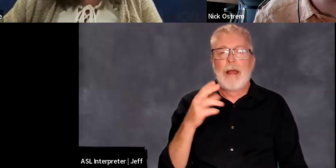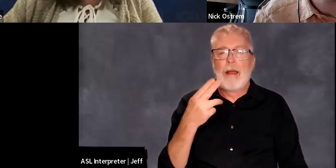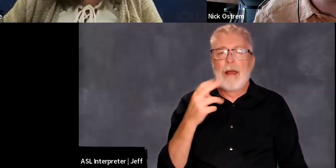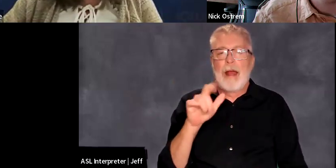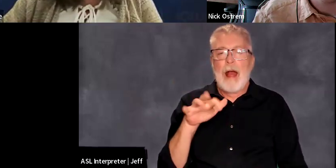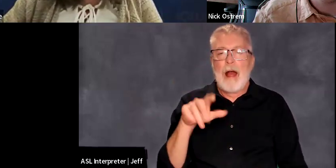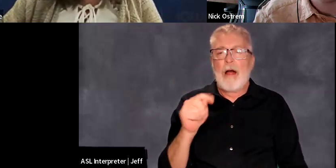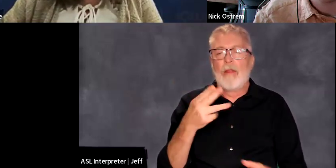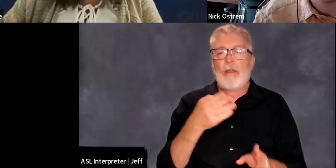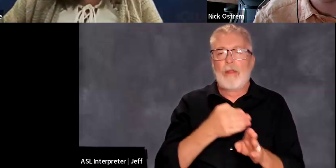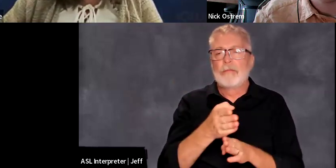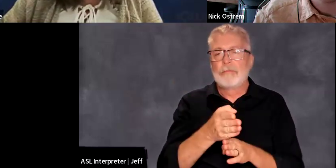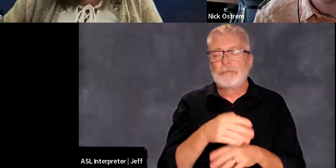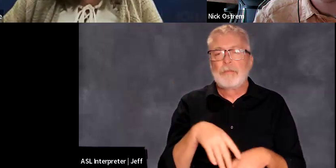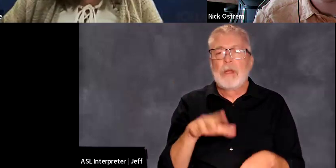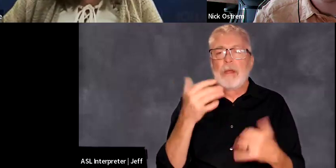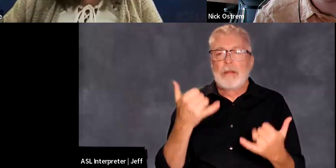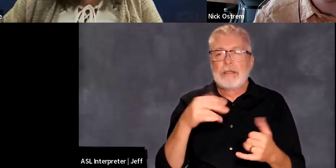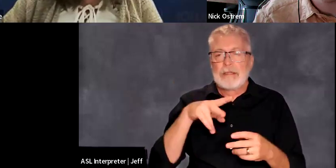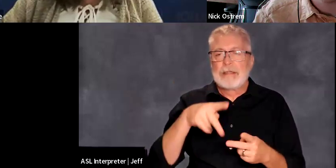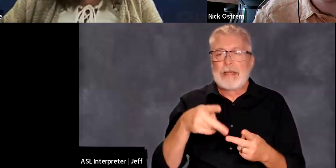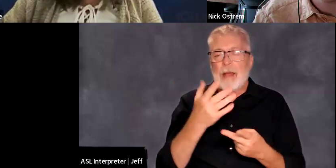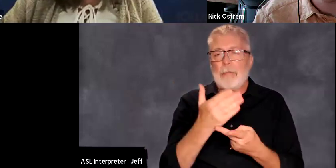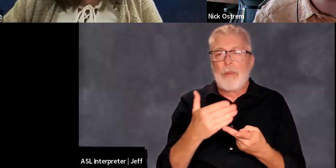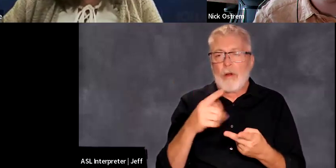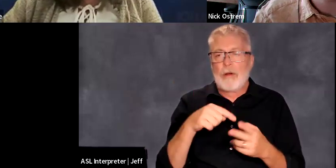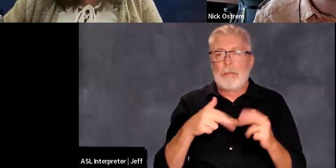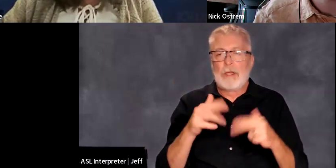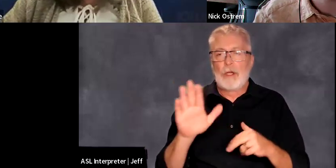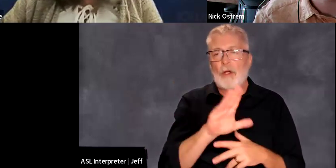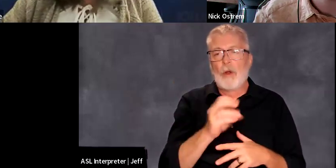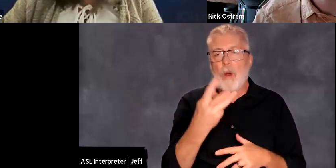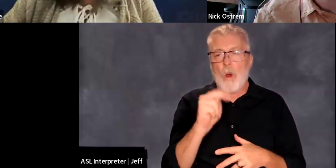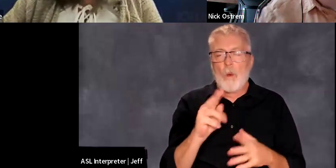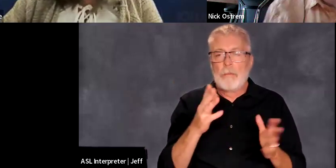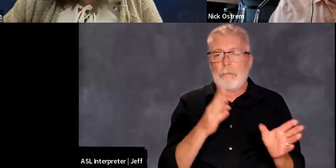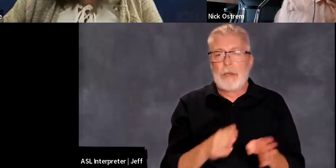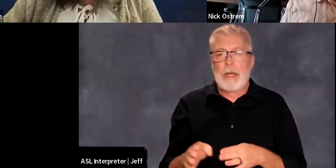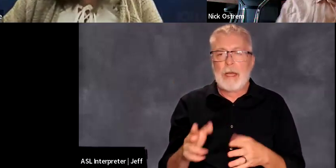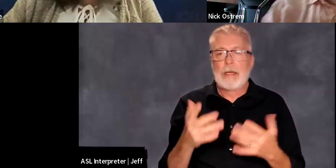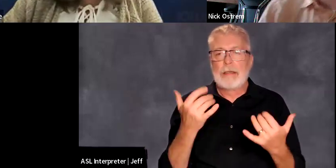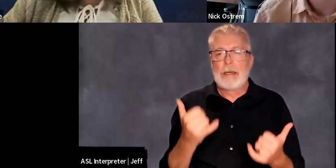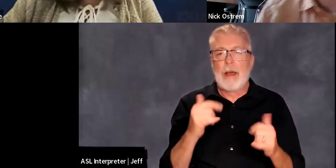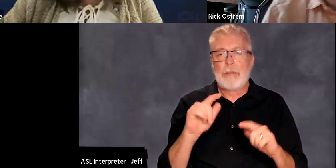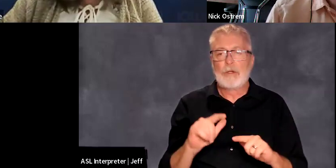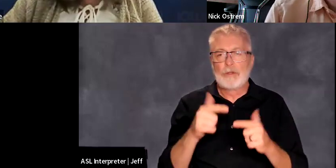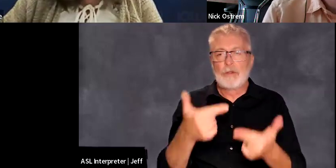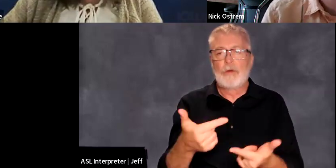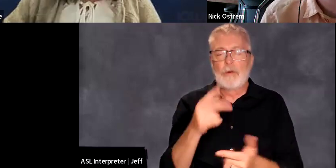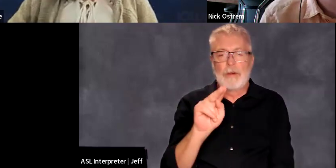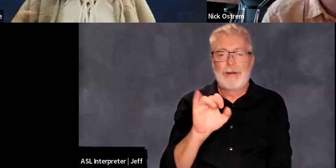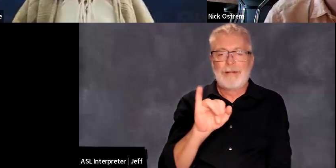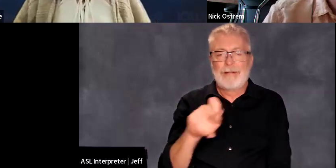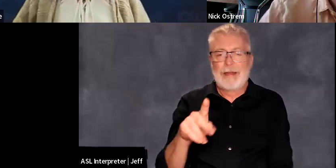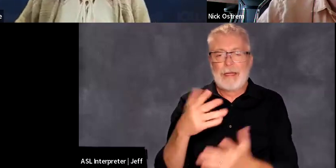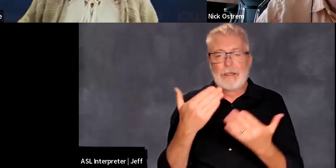this, as I mentioned, is our second part of the building your plan. With all of that, I think now I'm going to turn it over to Nick to kick us